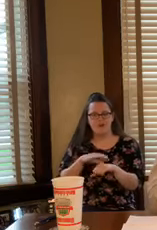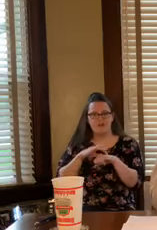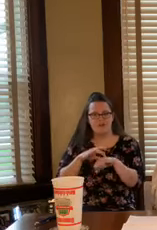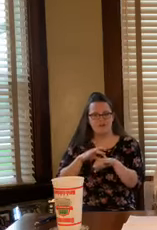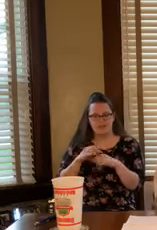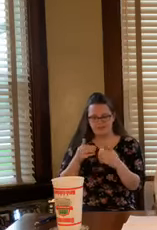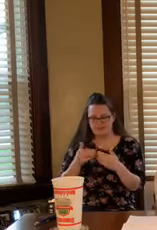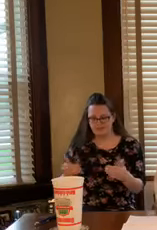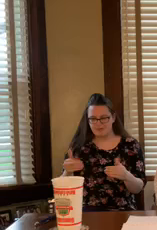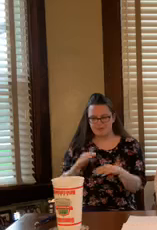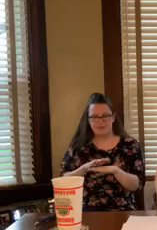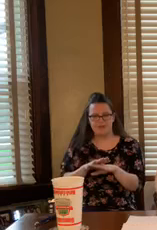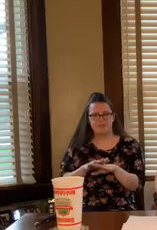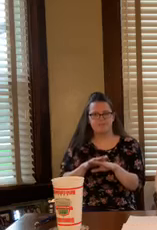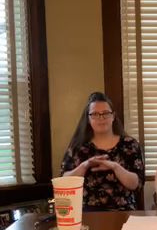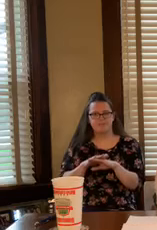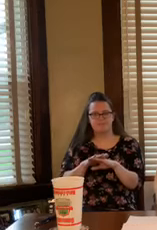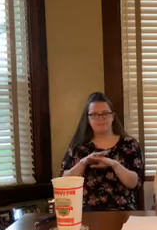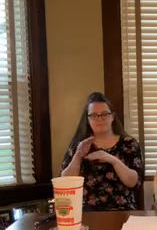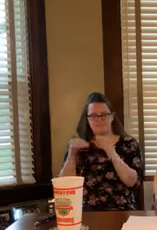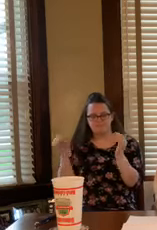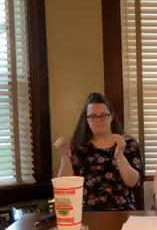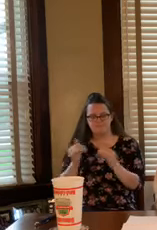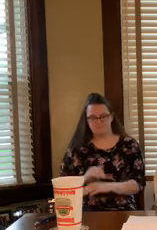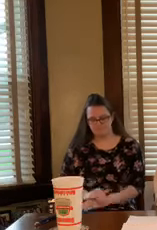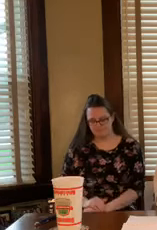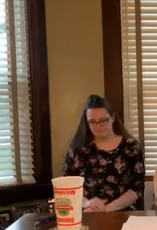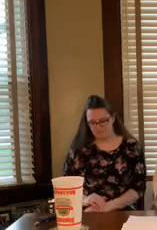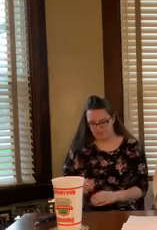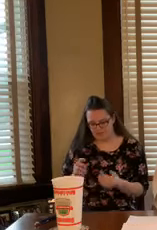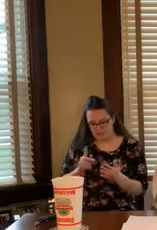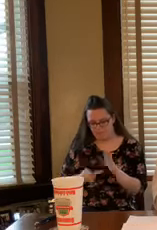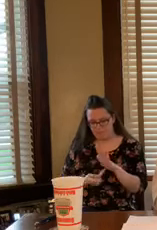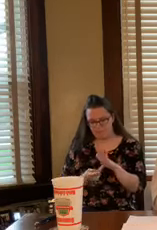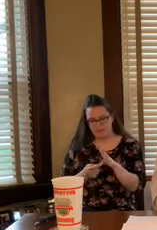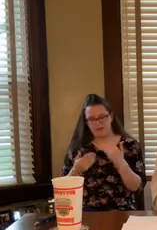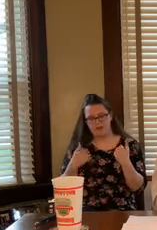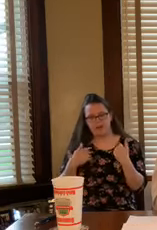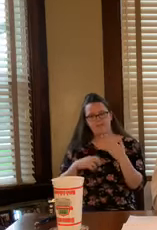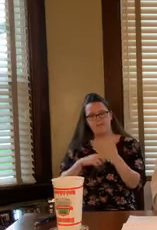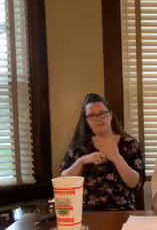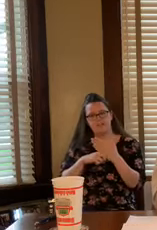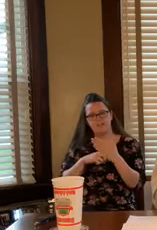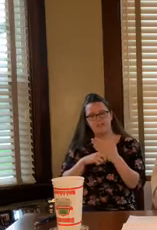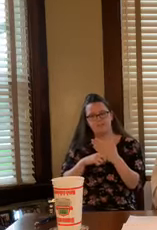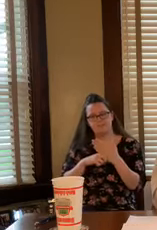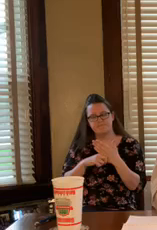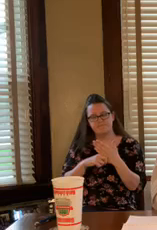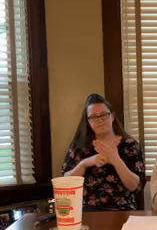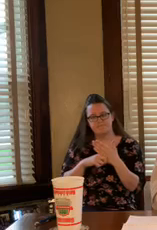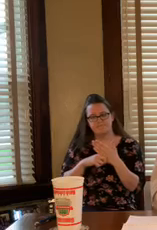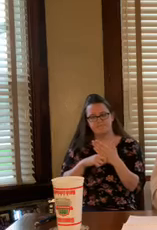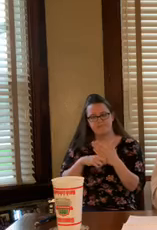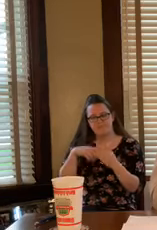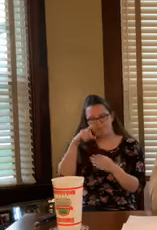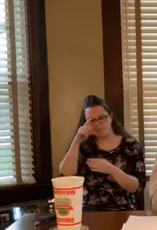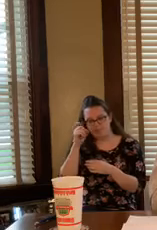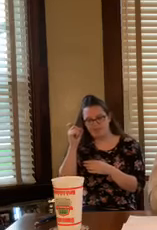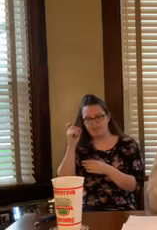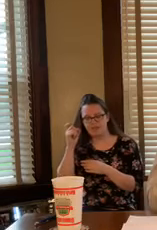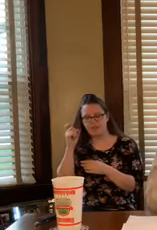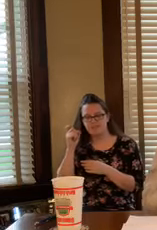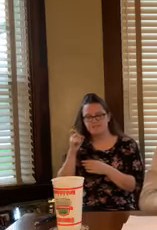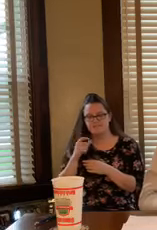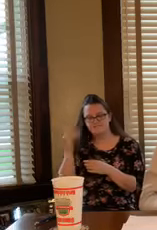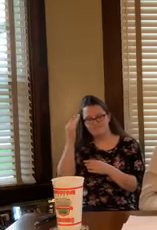Peter had the keys to the kingdom because it was revealed unto him that Jesus